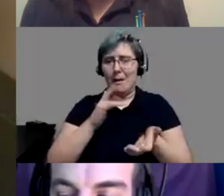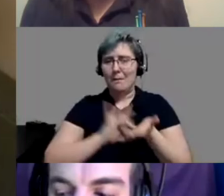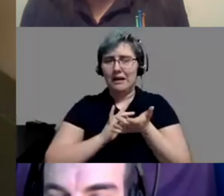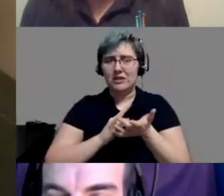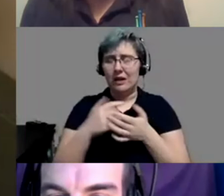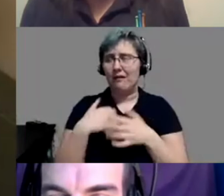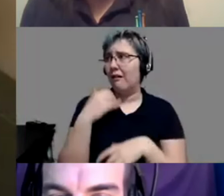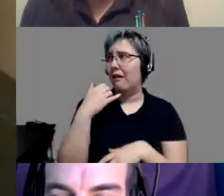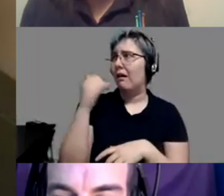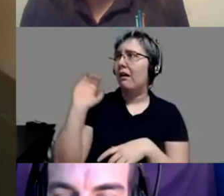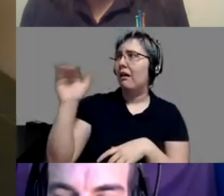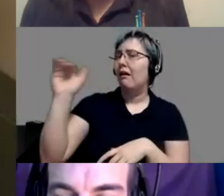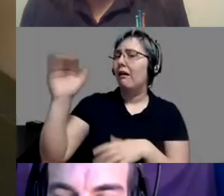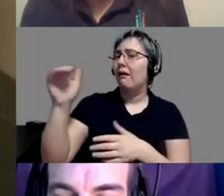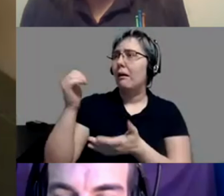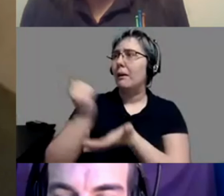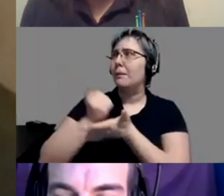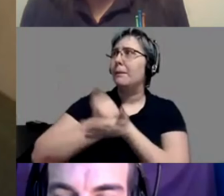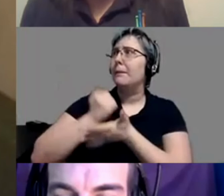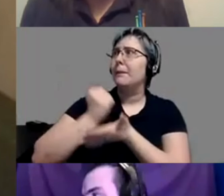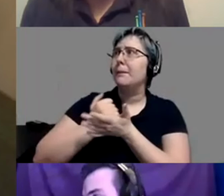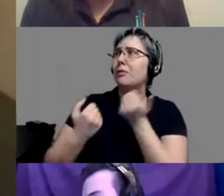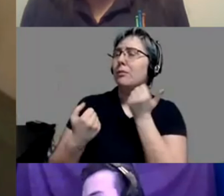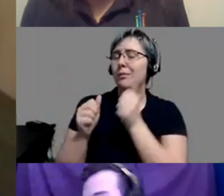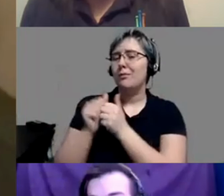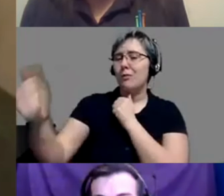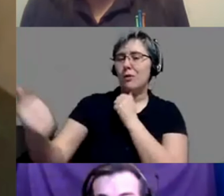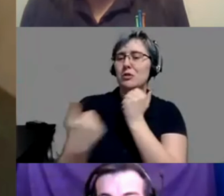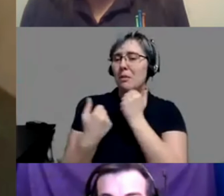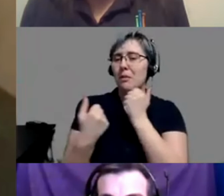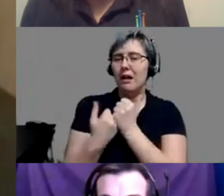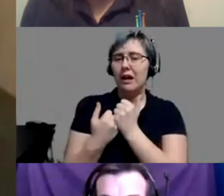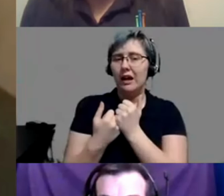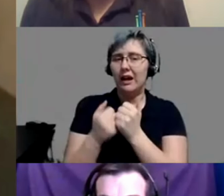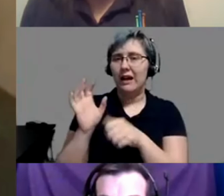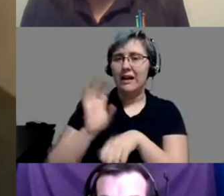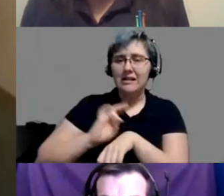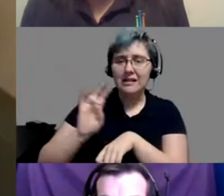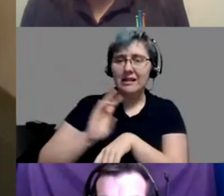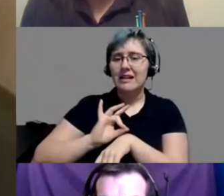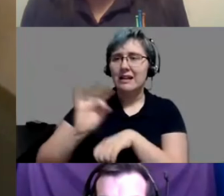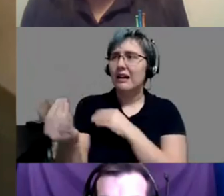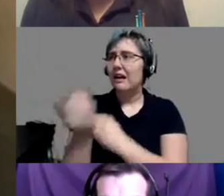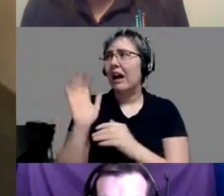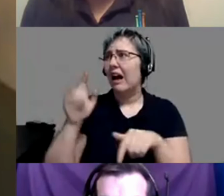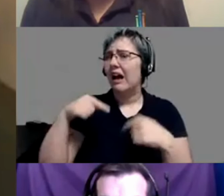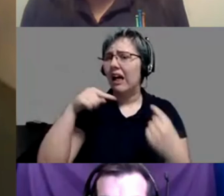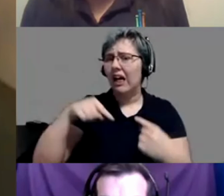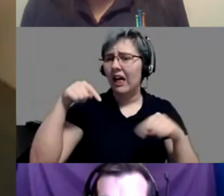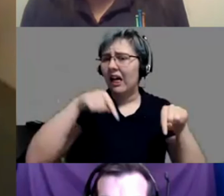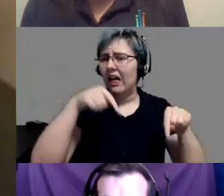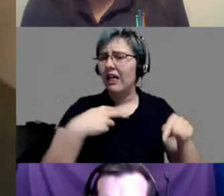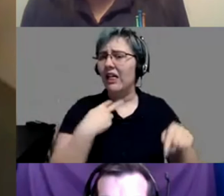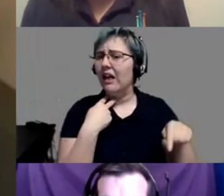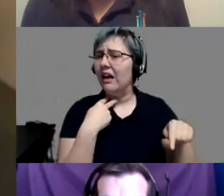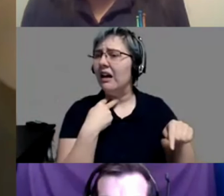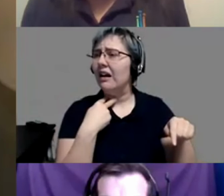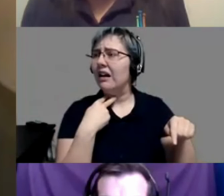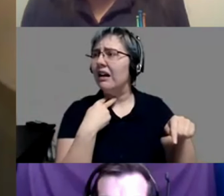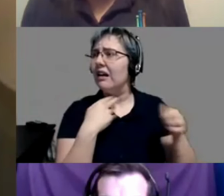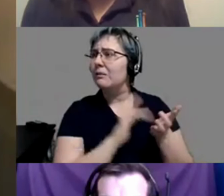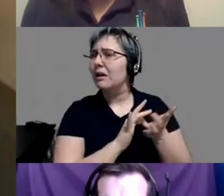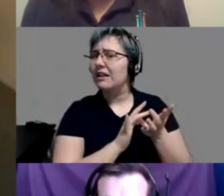at 8 or 7 or 8 o'clock in the morning. I can't get the medicine out. Now, could they unlock it remotely